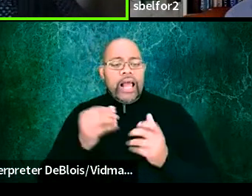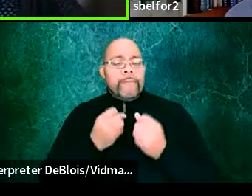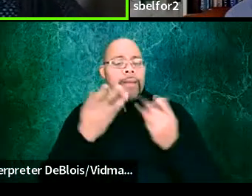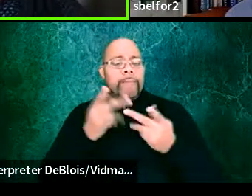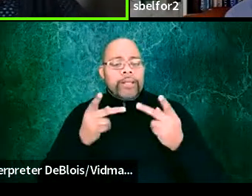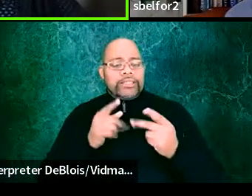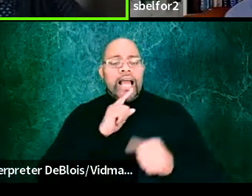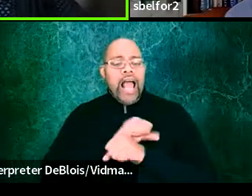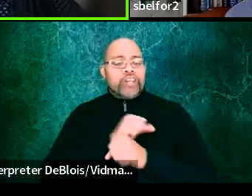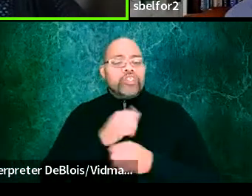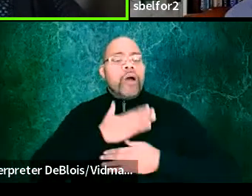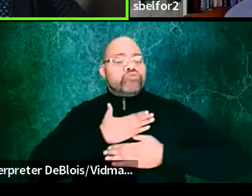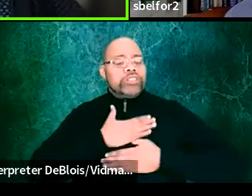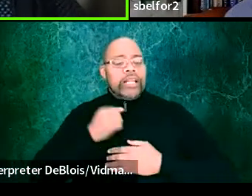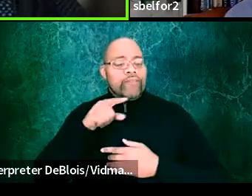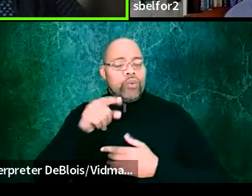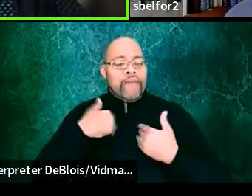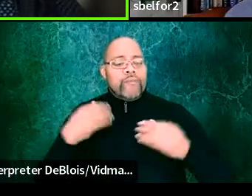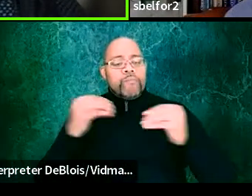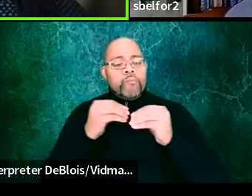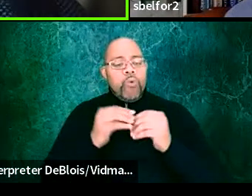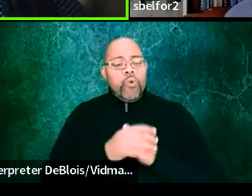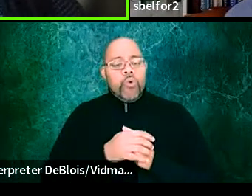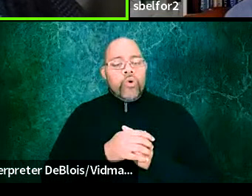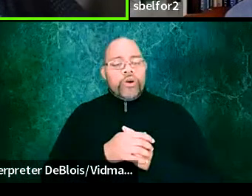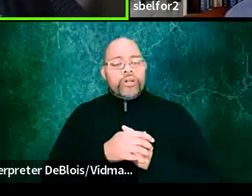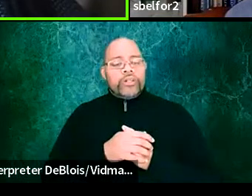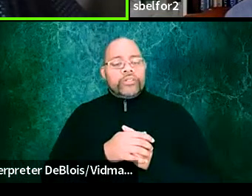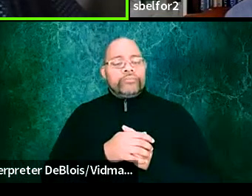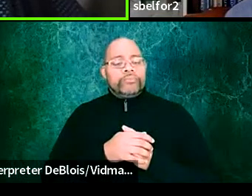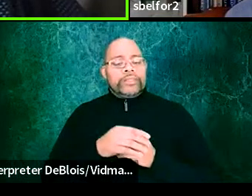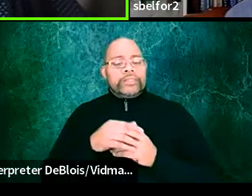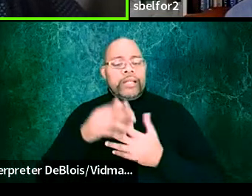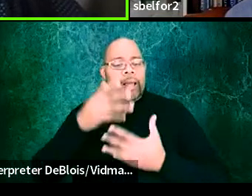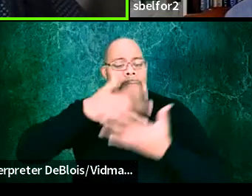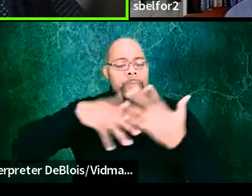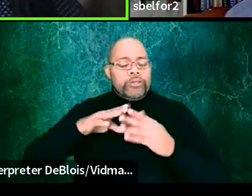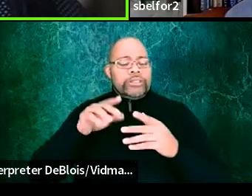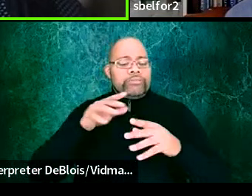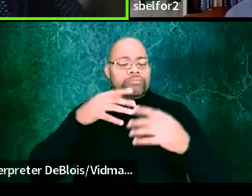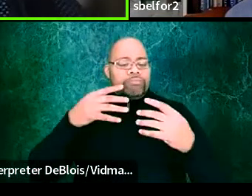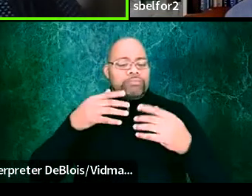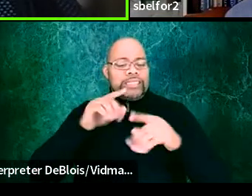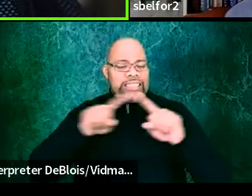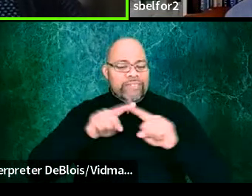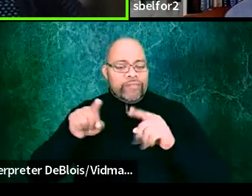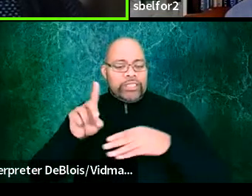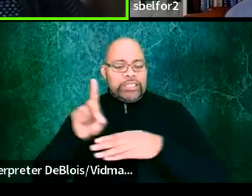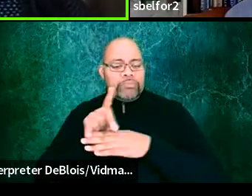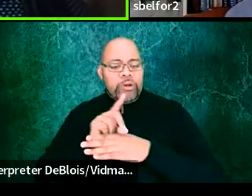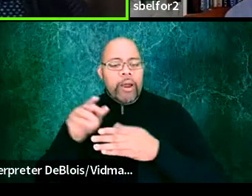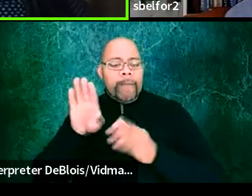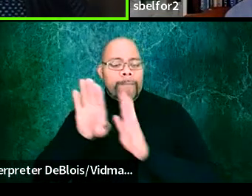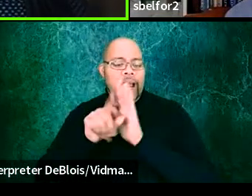places actually appreciate if you have more sort of interdisciplinary background.